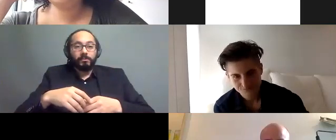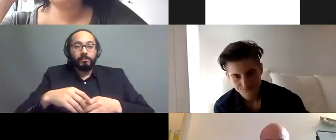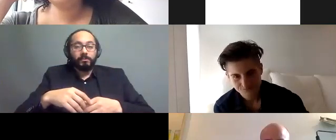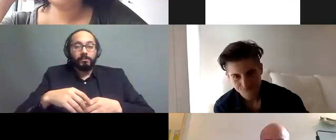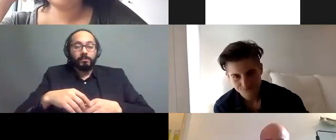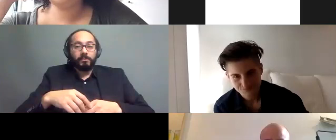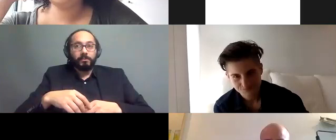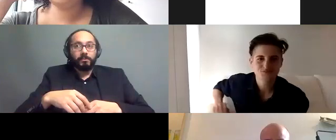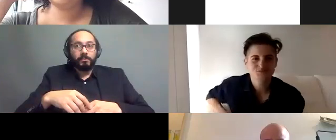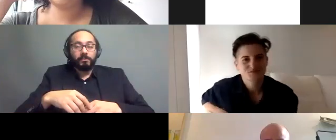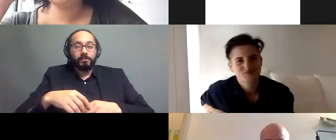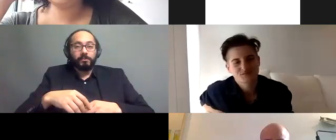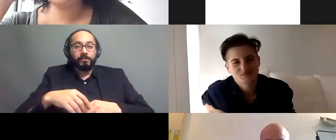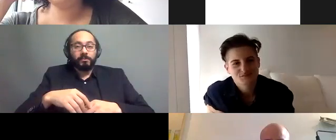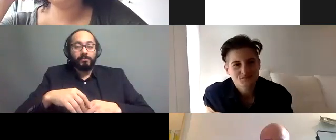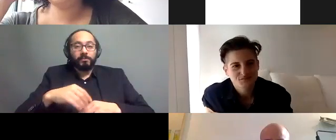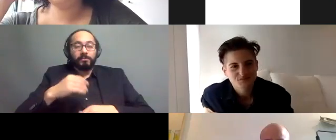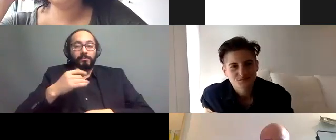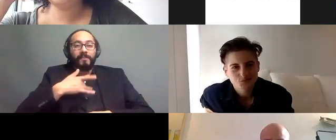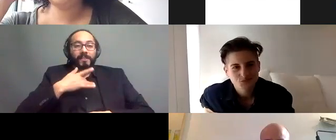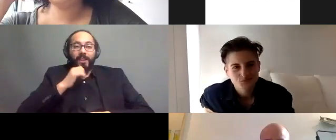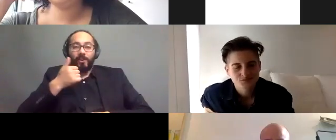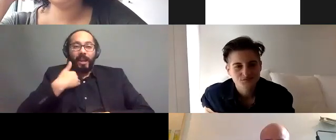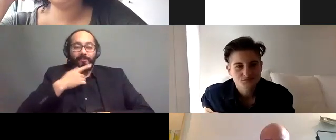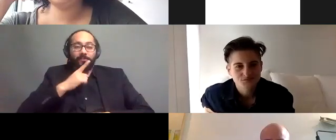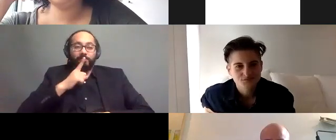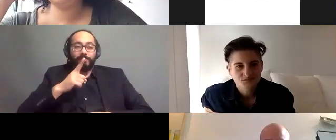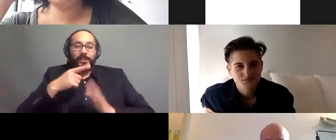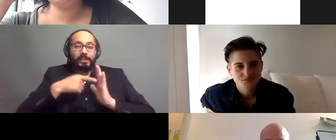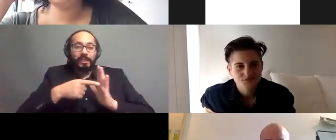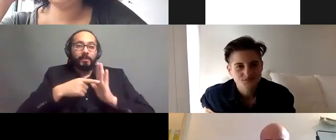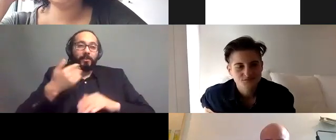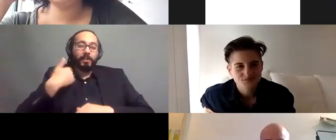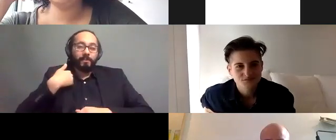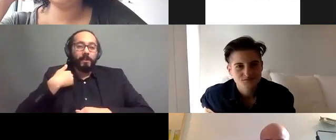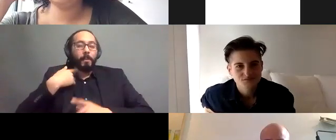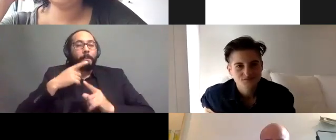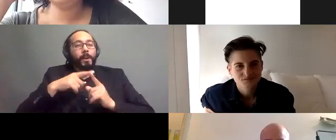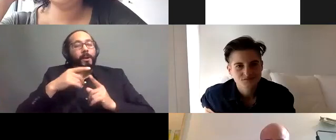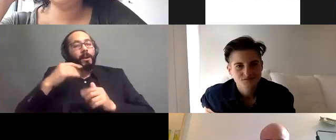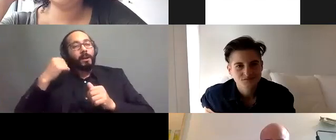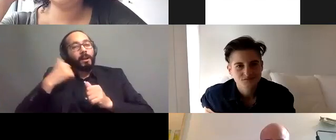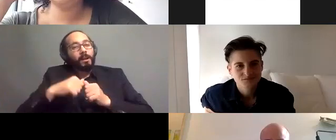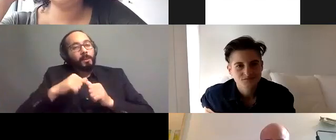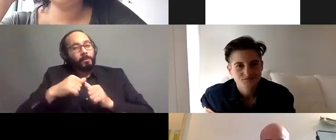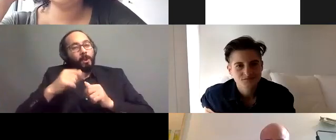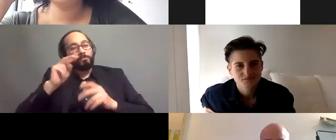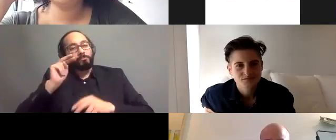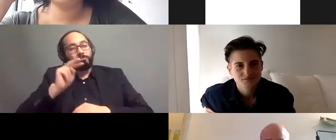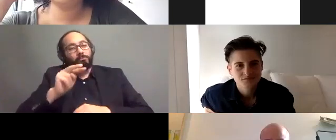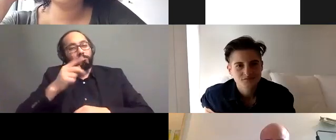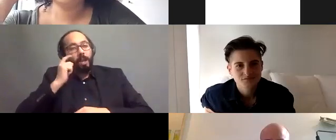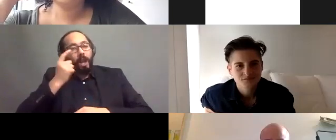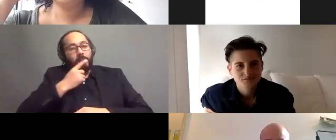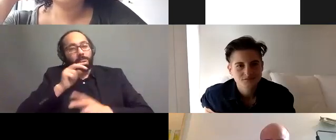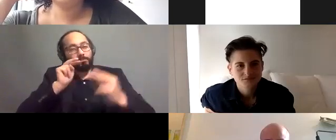I feel like I don't really have any like actual examples, but like I also feel like I remember just like looking someone deep in their eyes and just like getting really